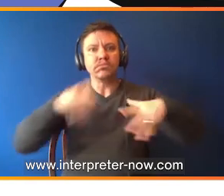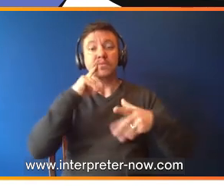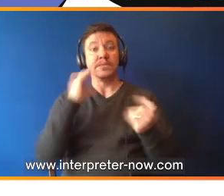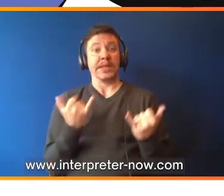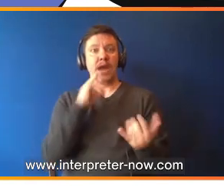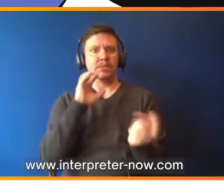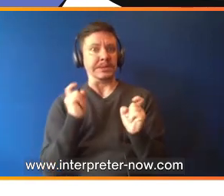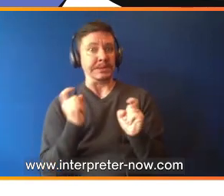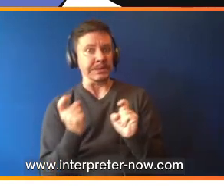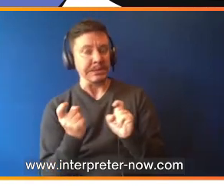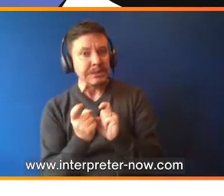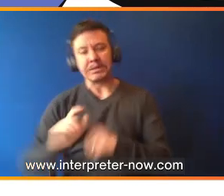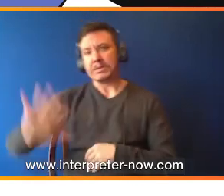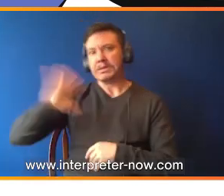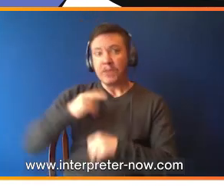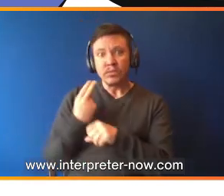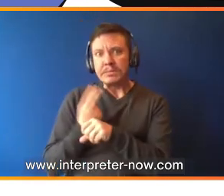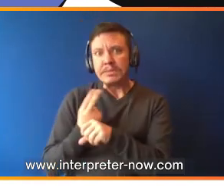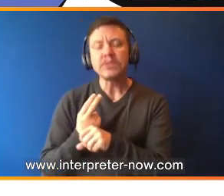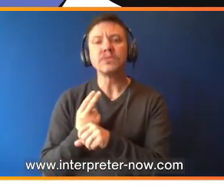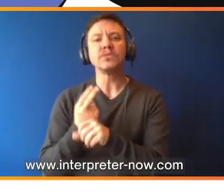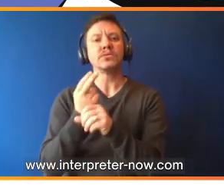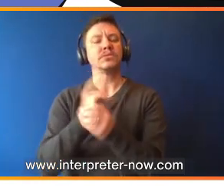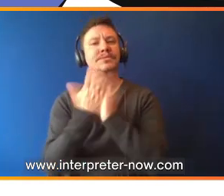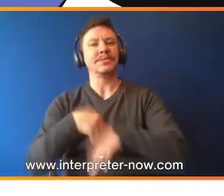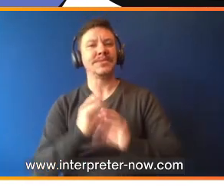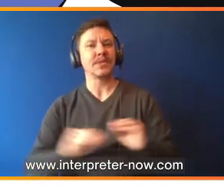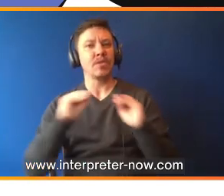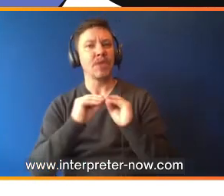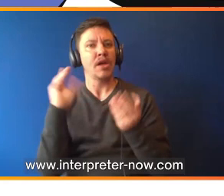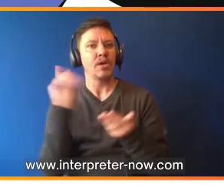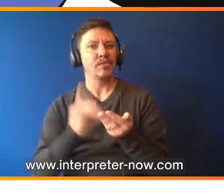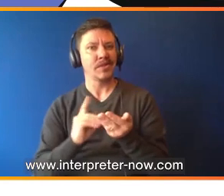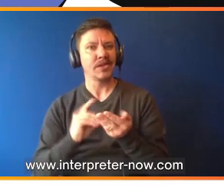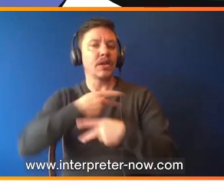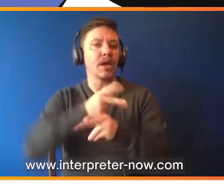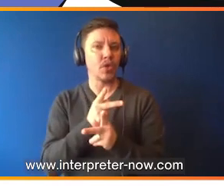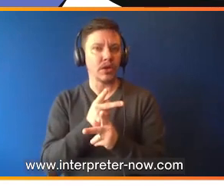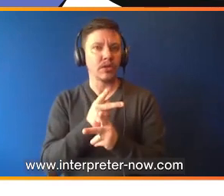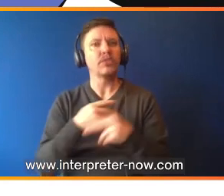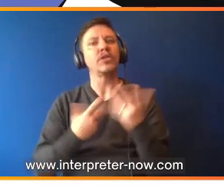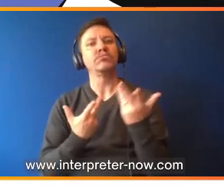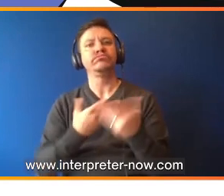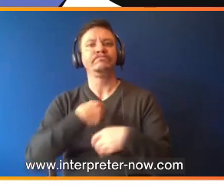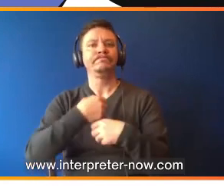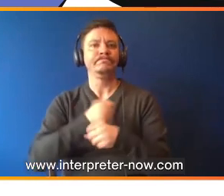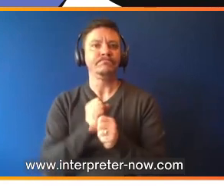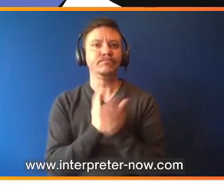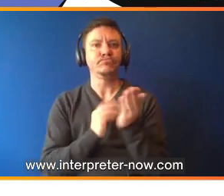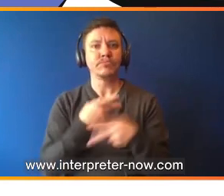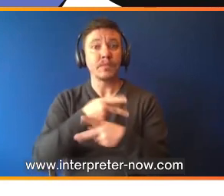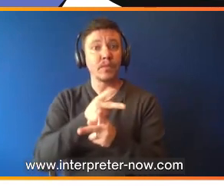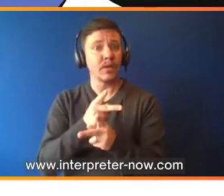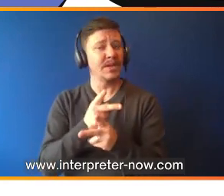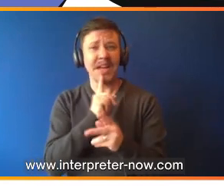were like, oh, we know this stuff. We're designers. We build empathy maps all the time. Exactly. Right. And so for